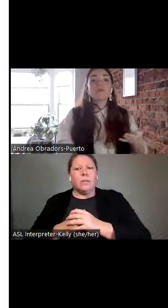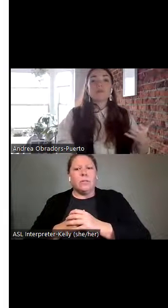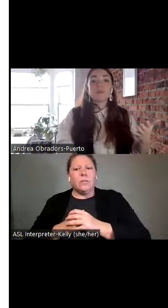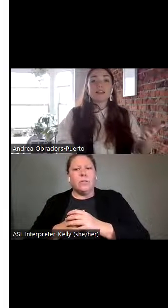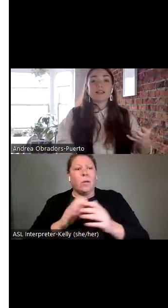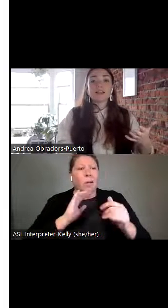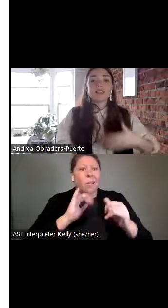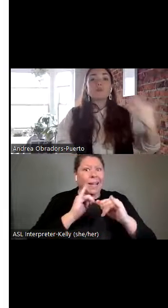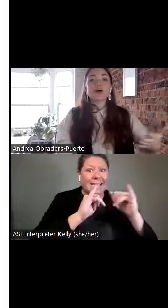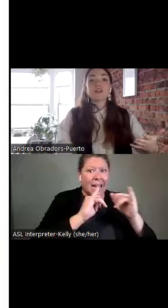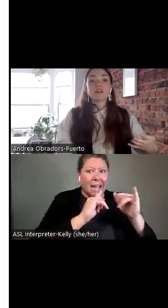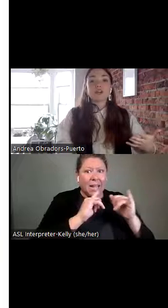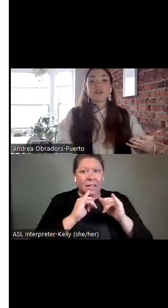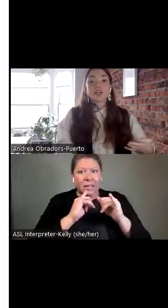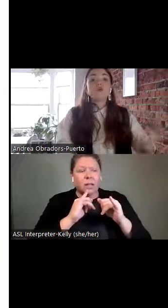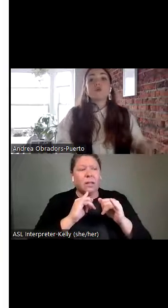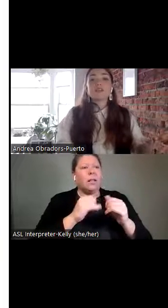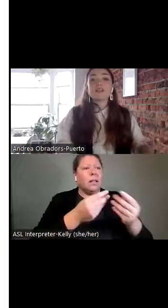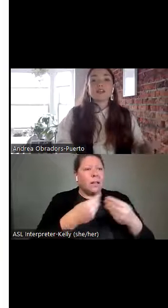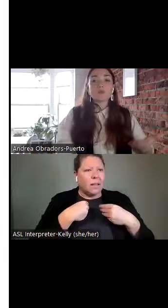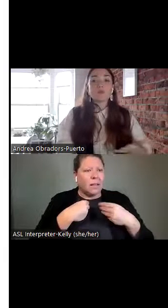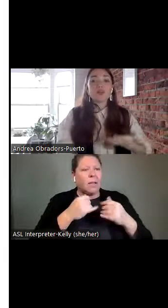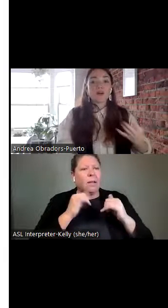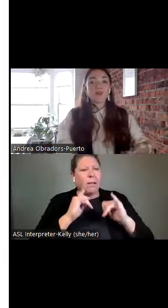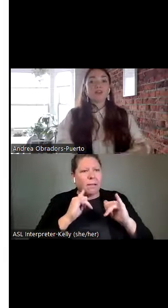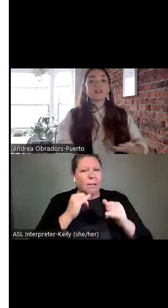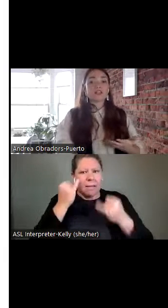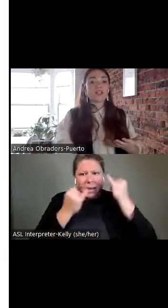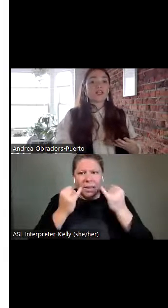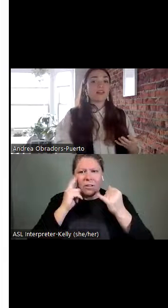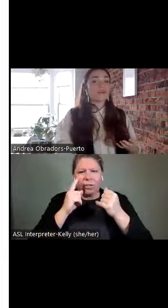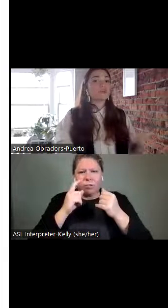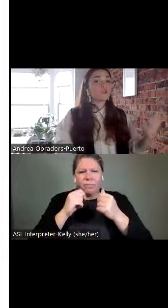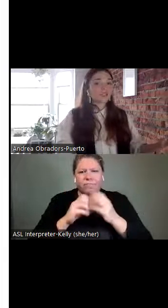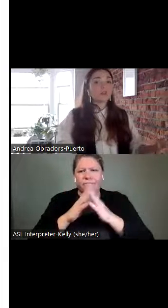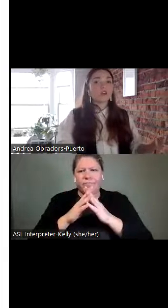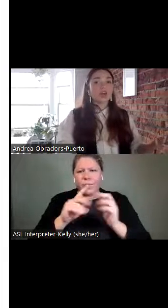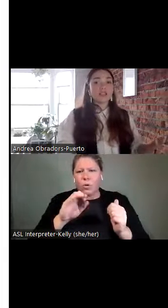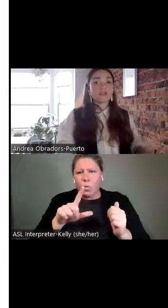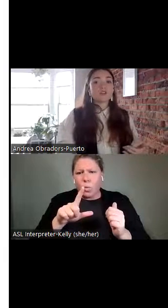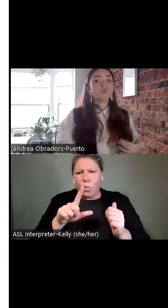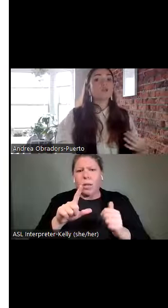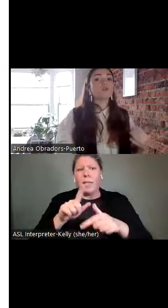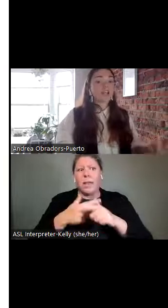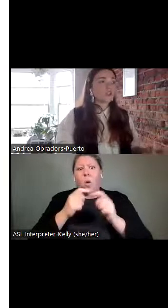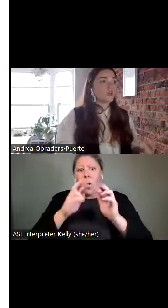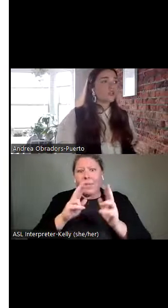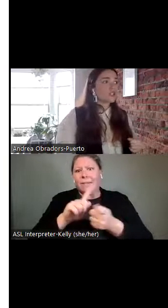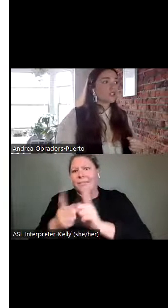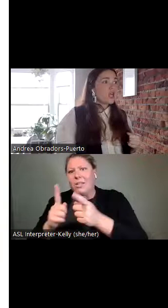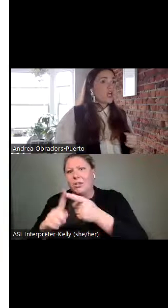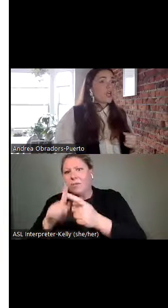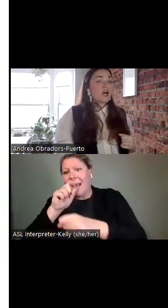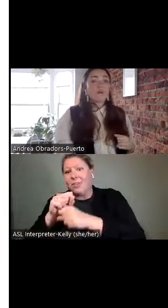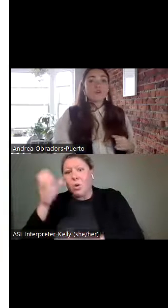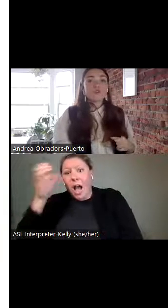to help them basically inspire, inform ideas, and bring confidence in translating them into tangible concepts to build potential